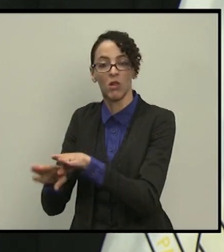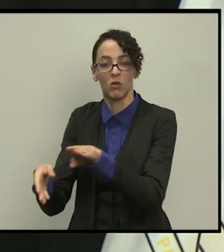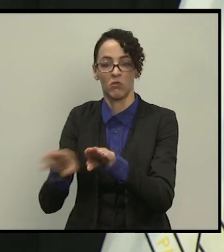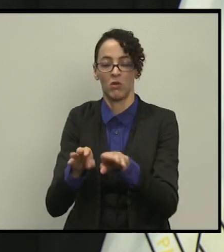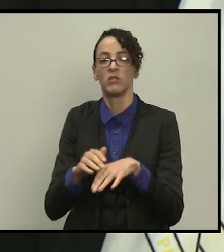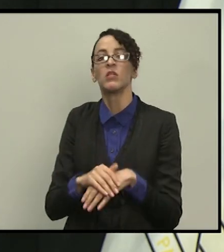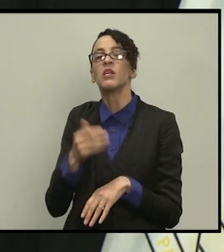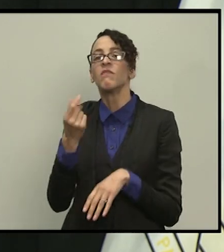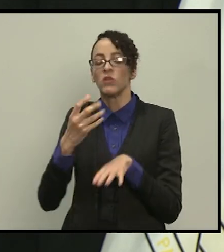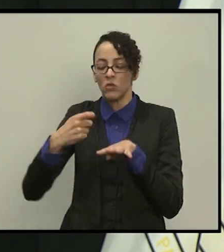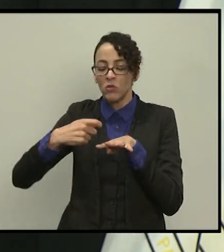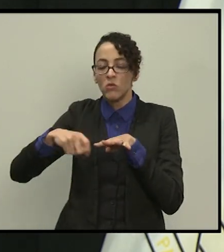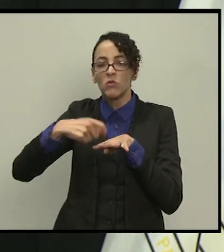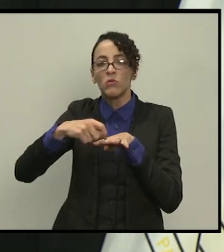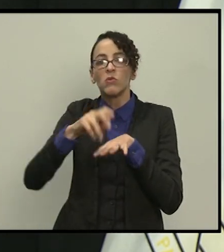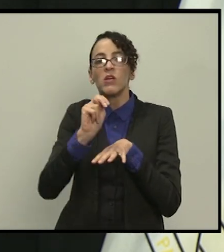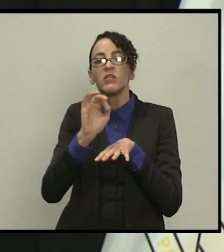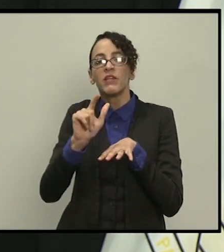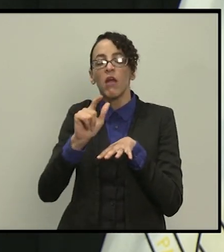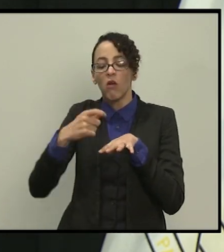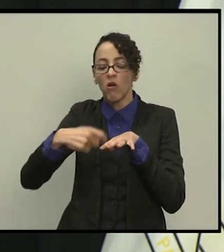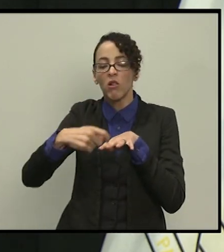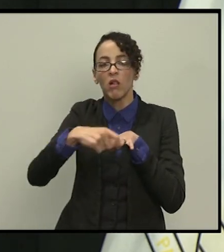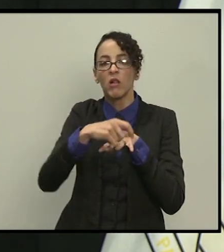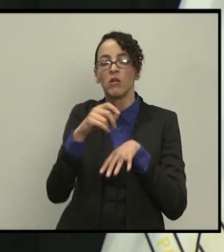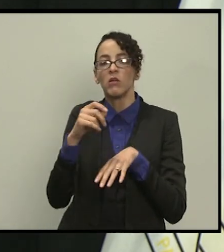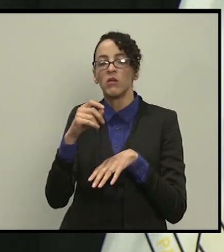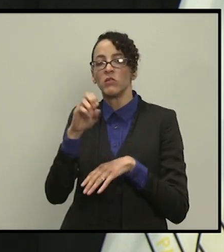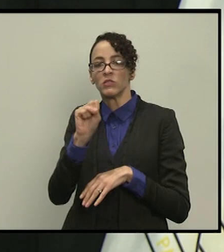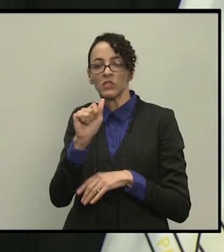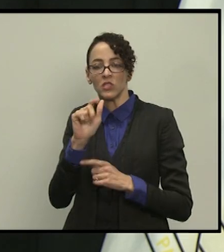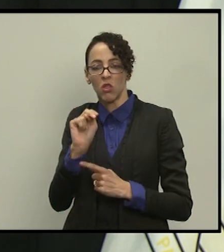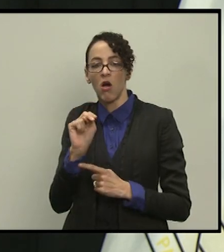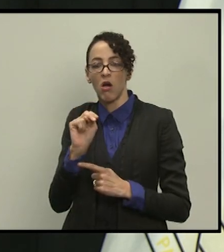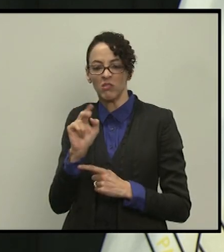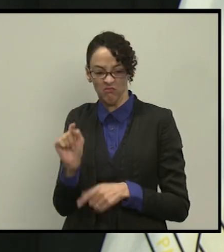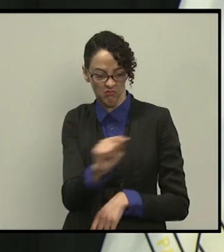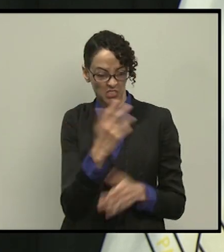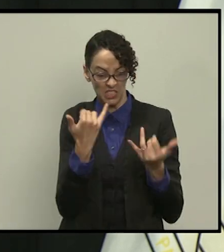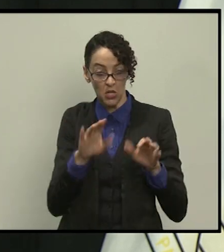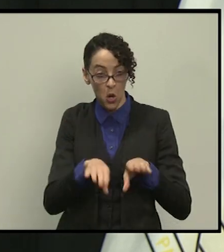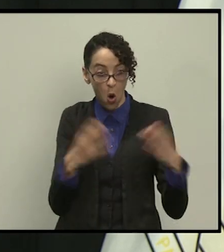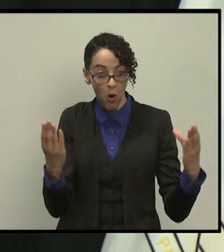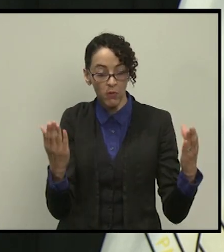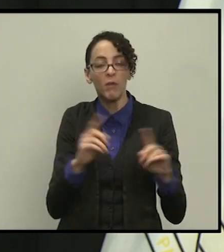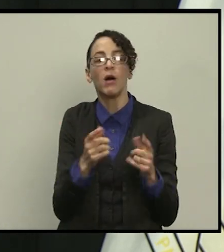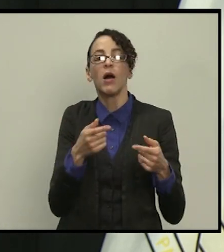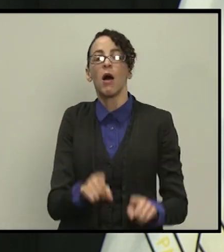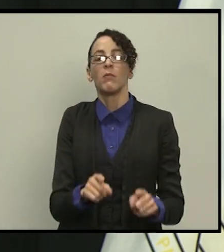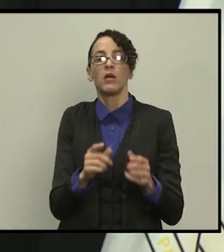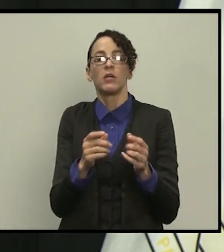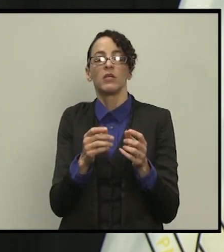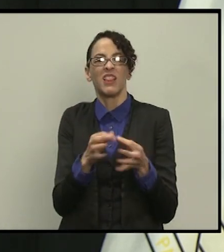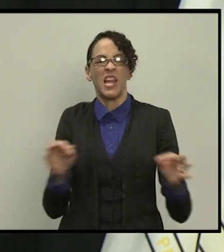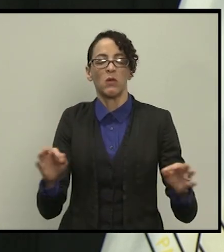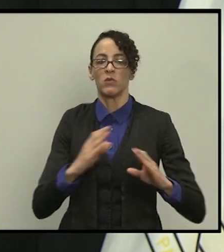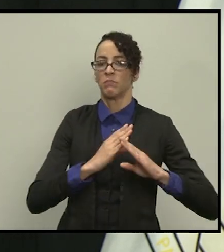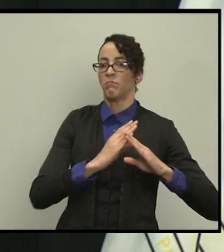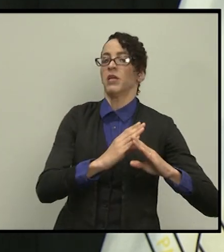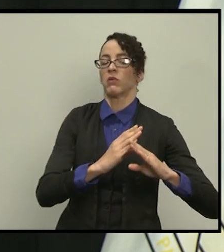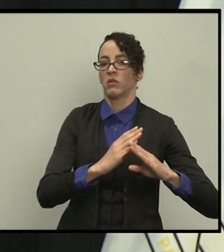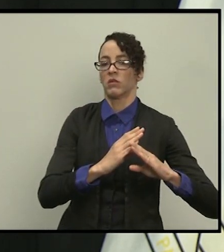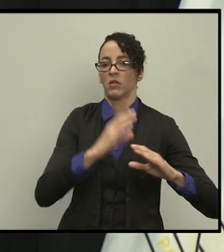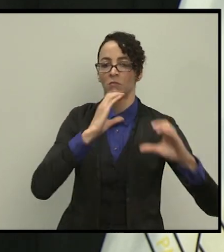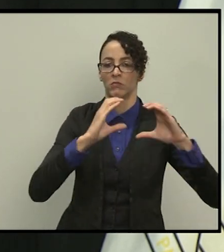salons that were still open where there was a language barrier. This particular team was a team that outreached to